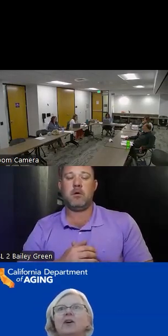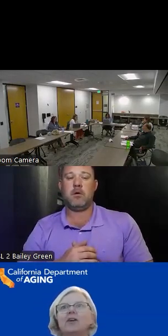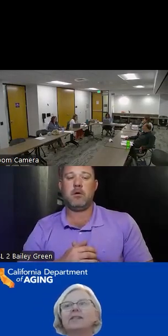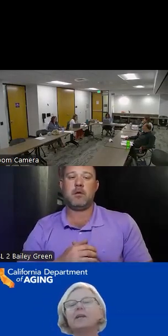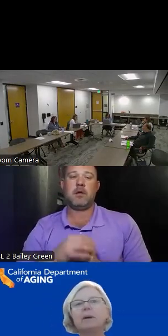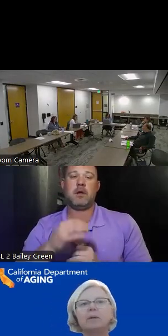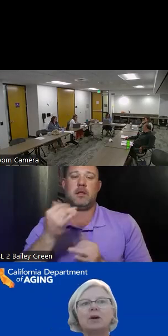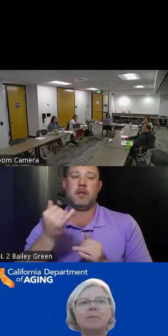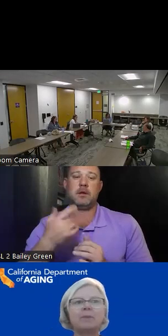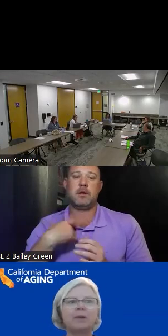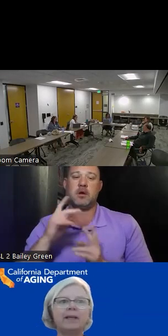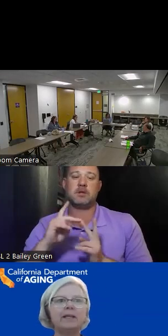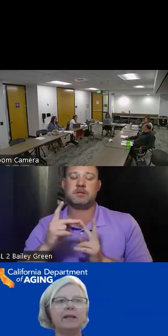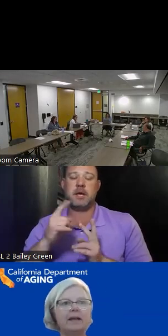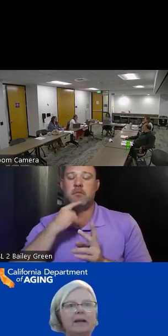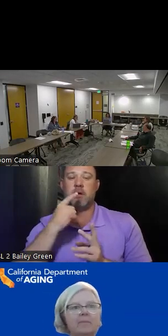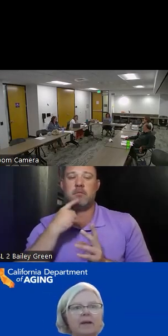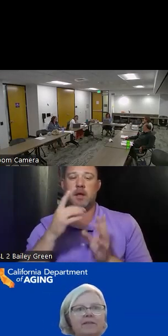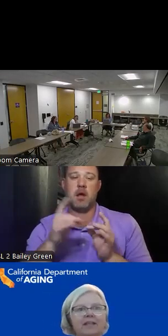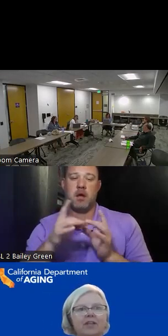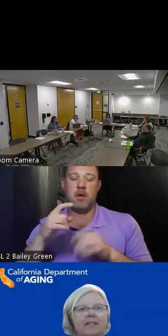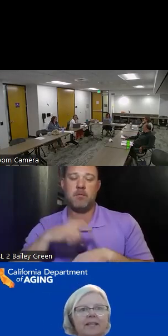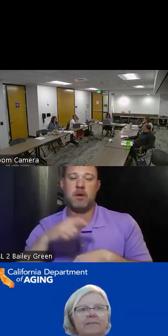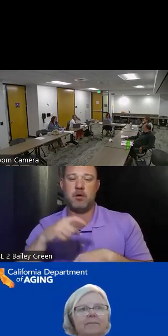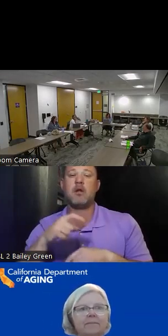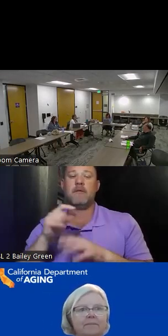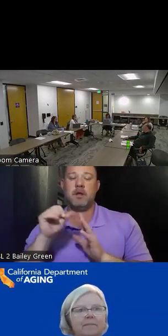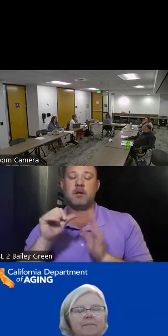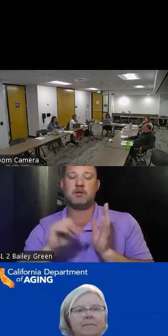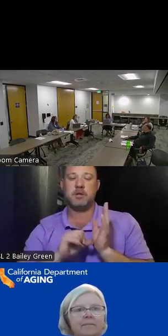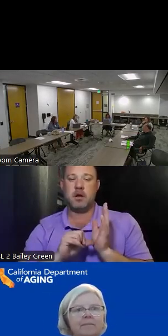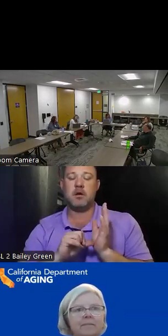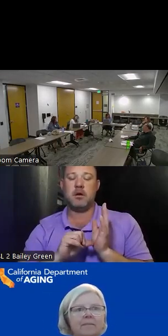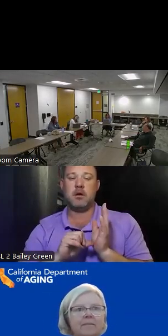This is our second public comment period of the agenda.